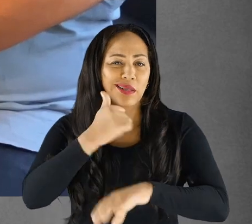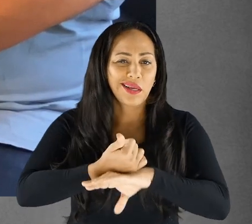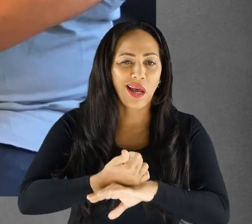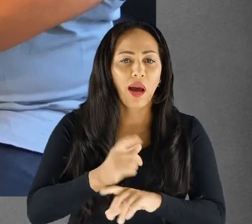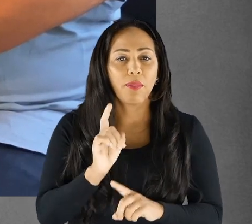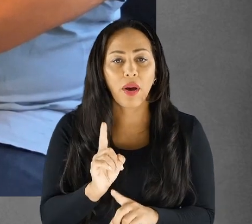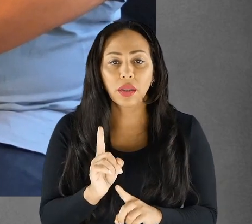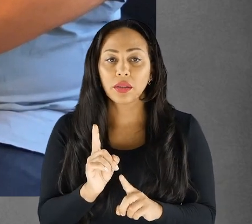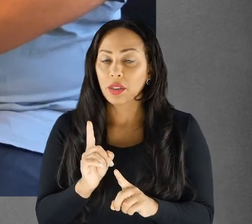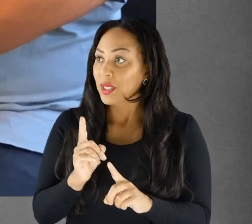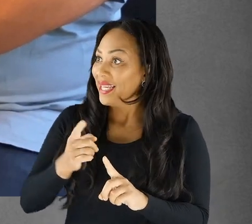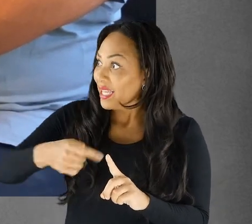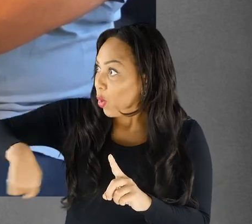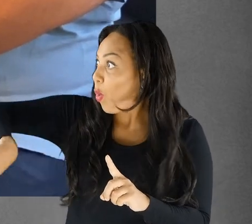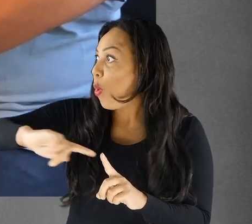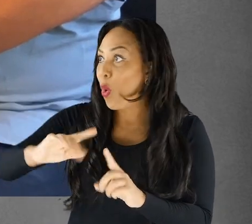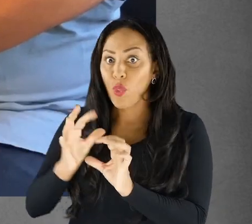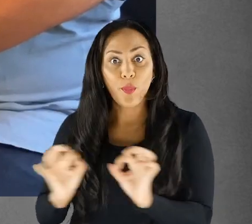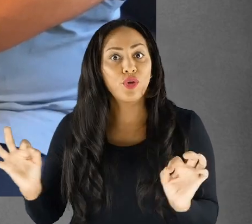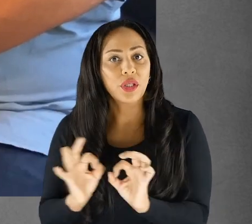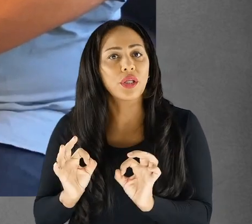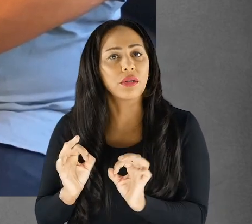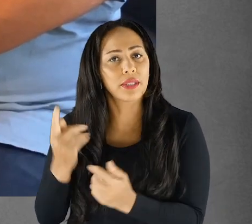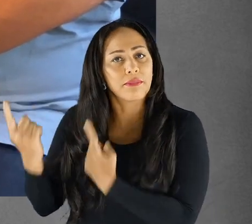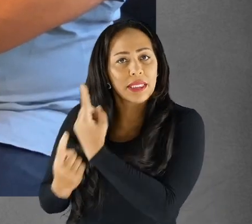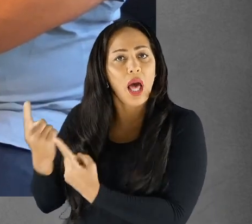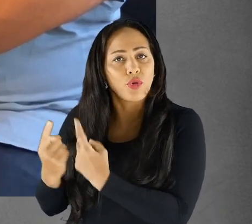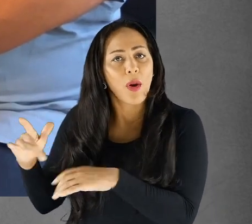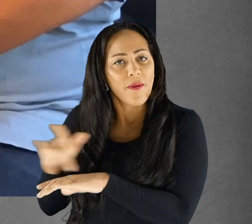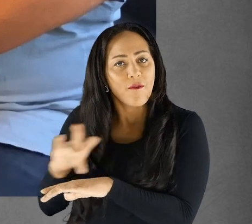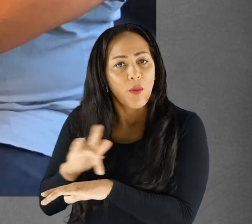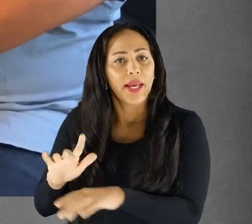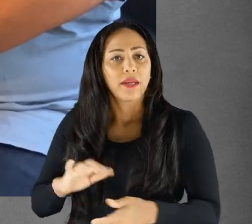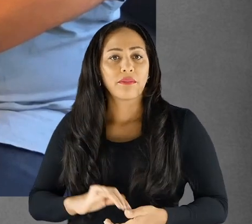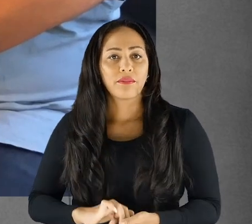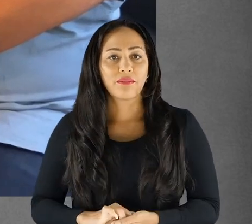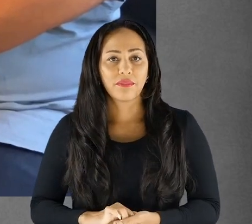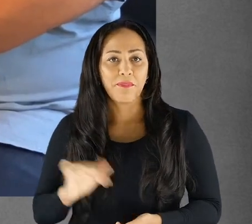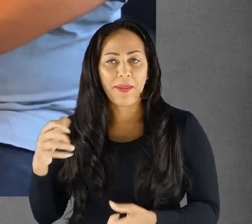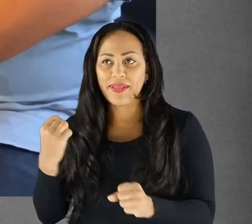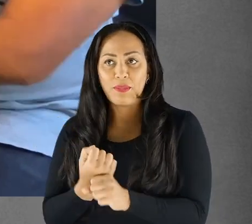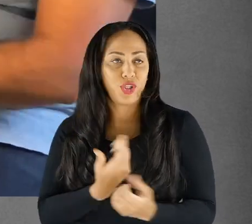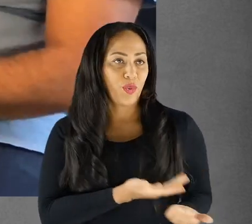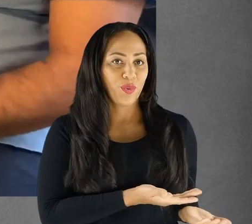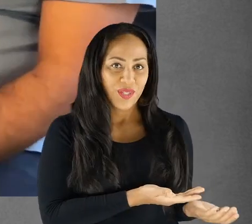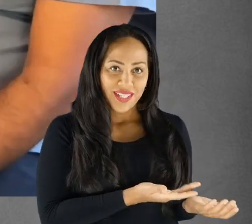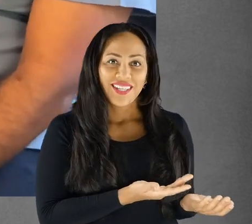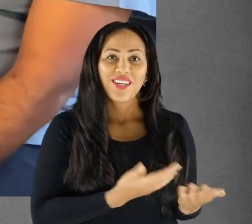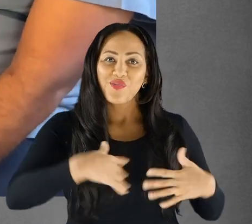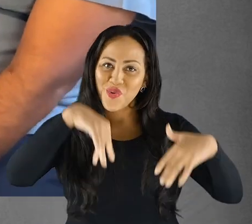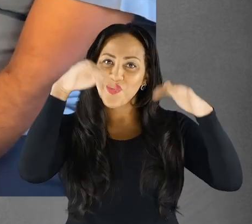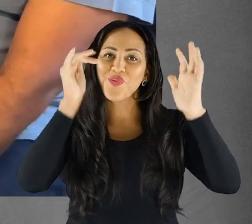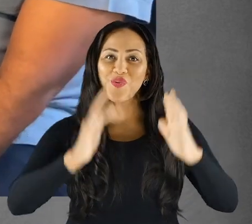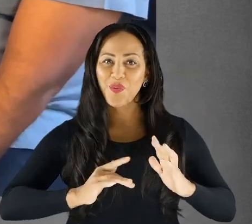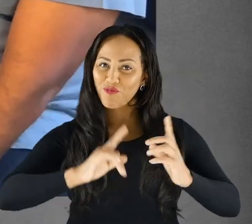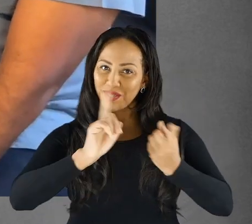the musicians ended up kind of being very much performing little things, you know, just standing up like woo, and like